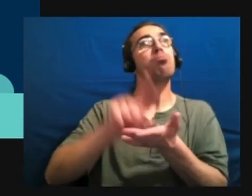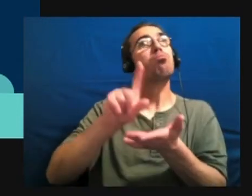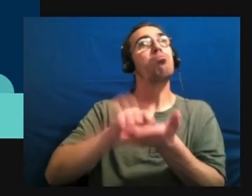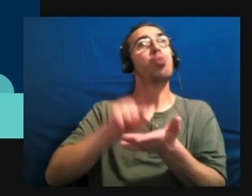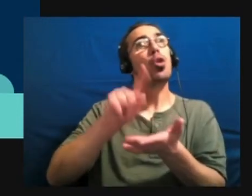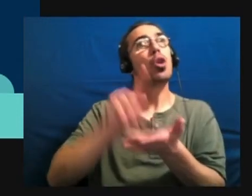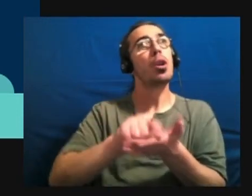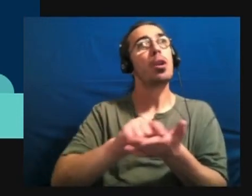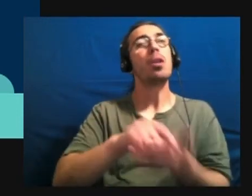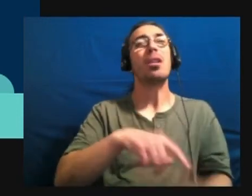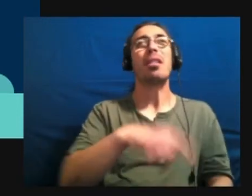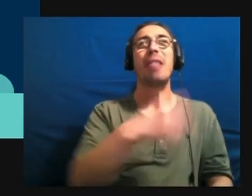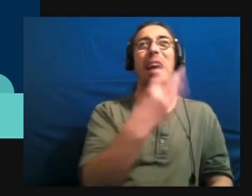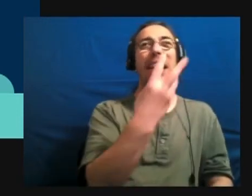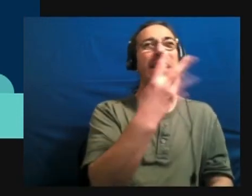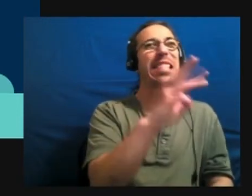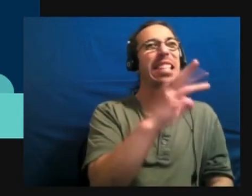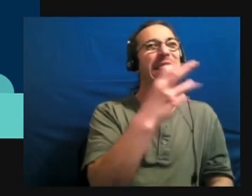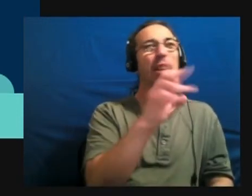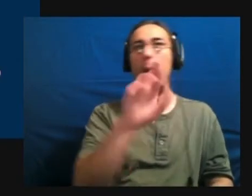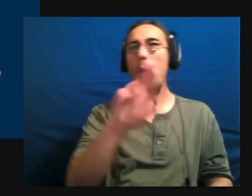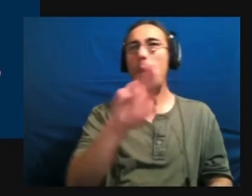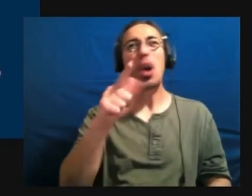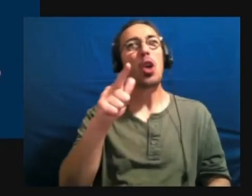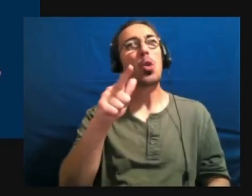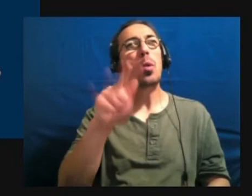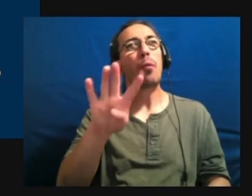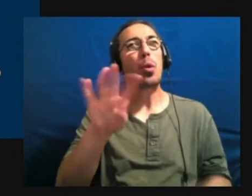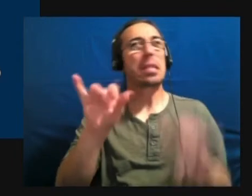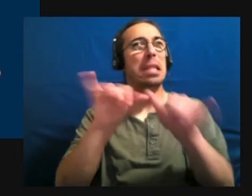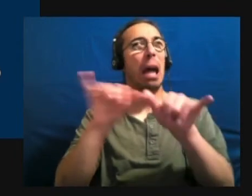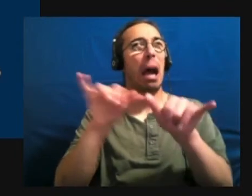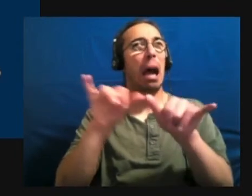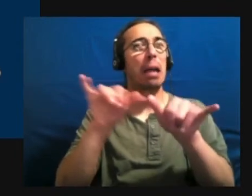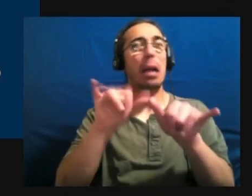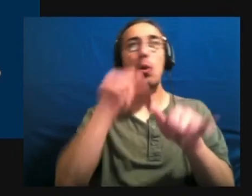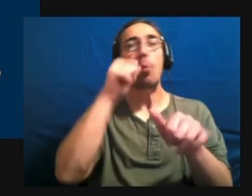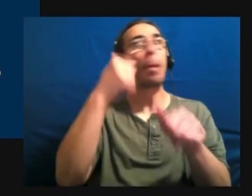24. I can't remember that well.